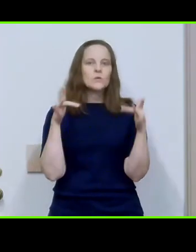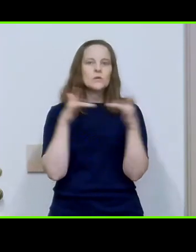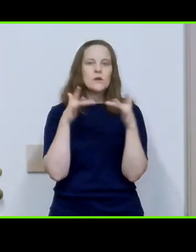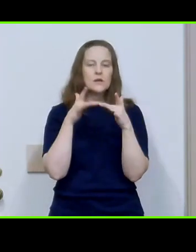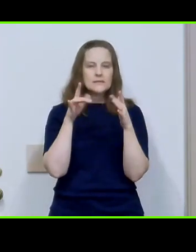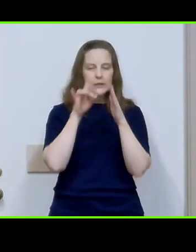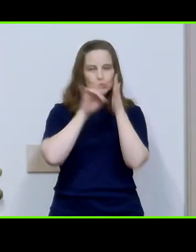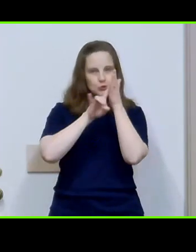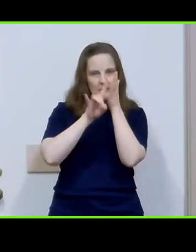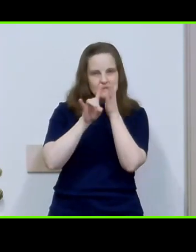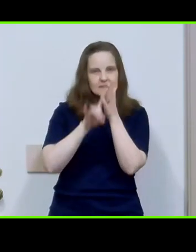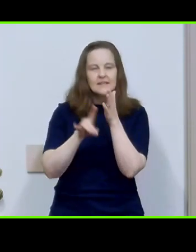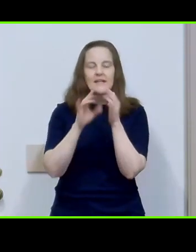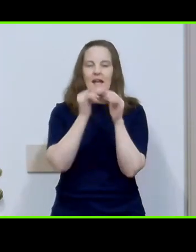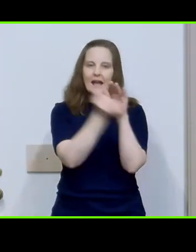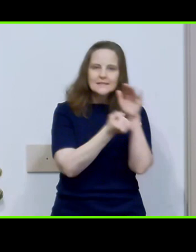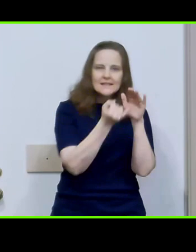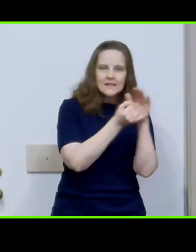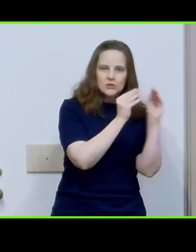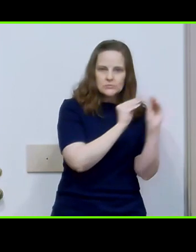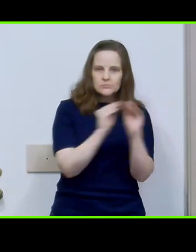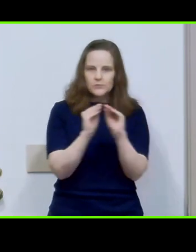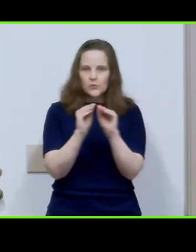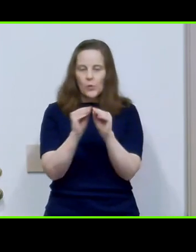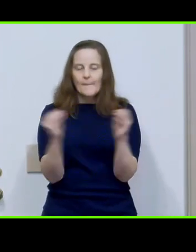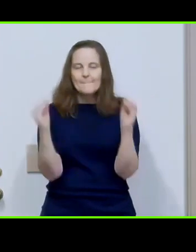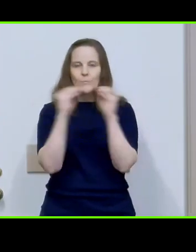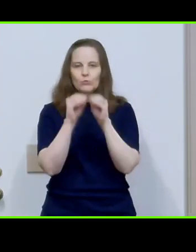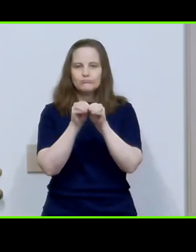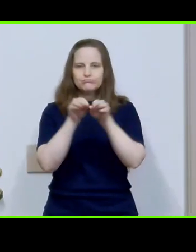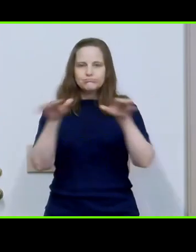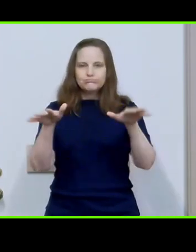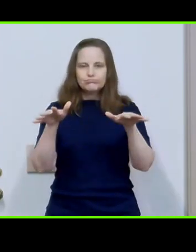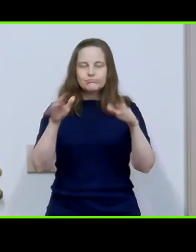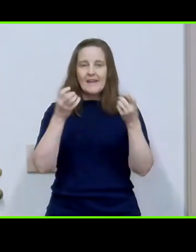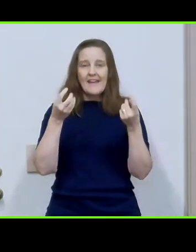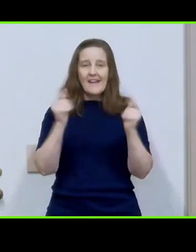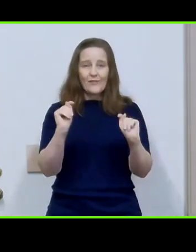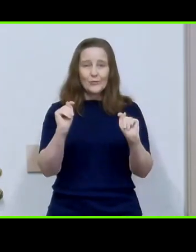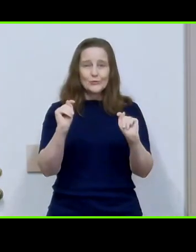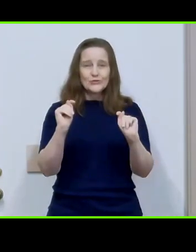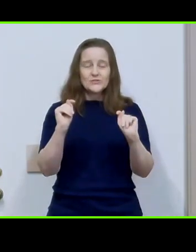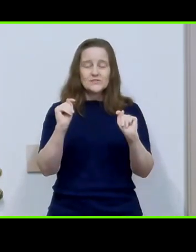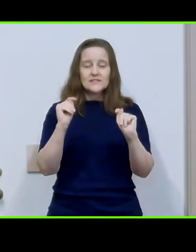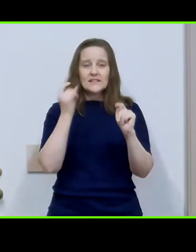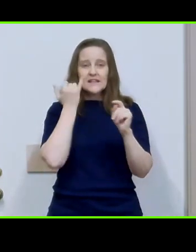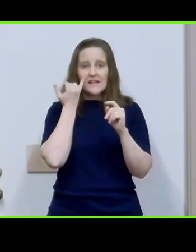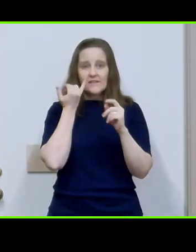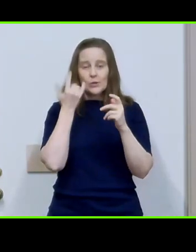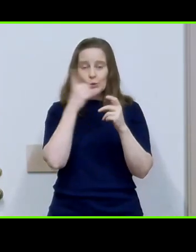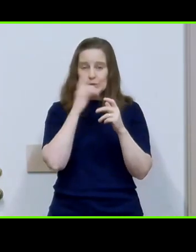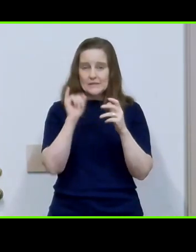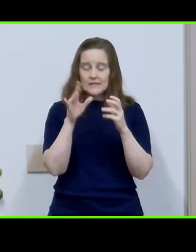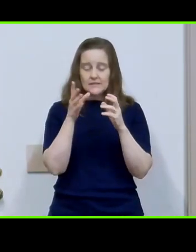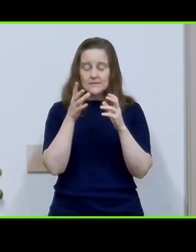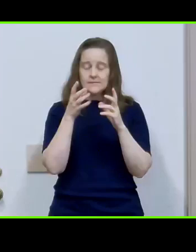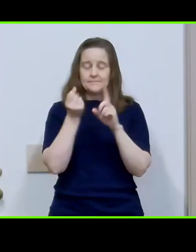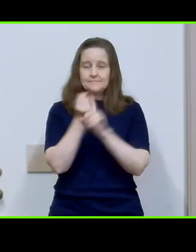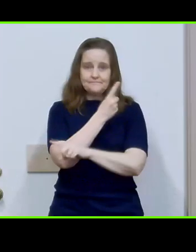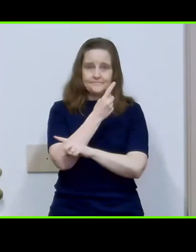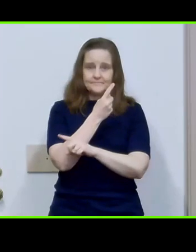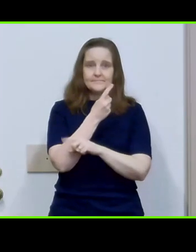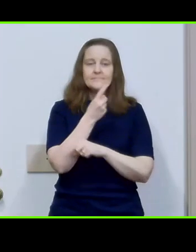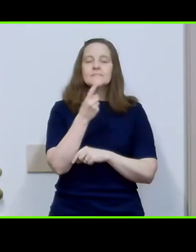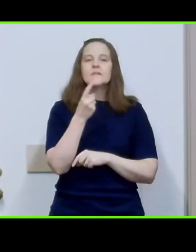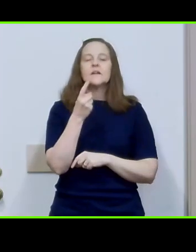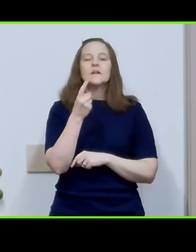and isolation. We'll move to broader scale efforts if the conditions warrant and they appear to be slipping away from us. So we'll be ready to